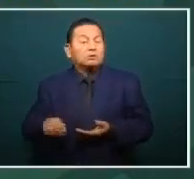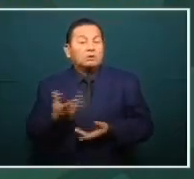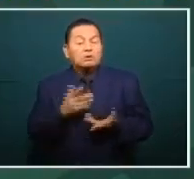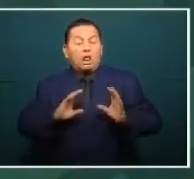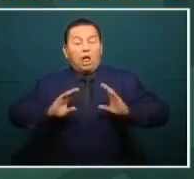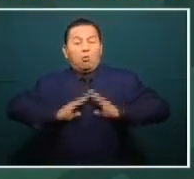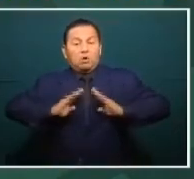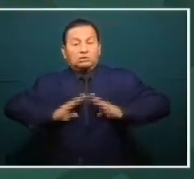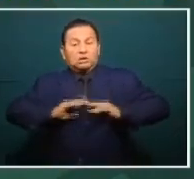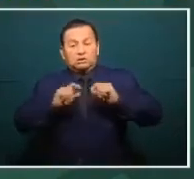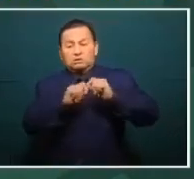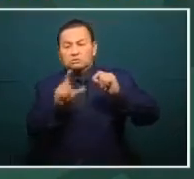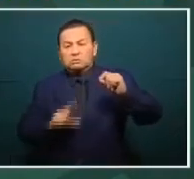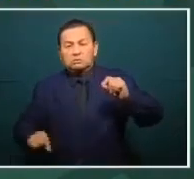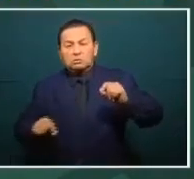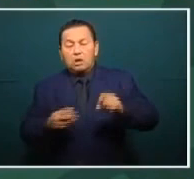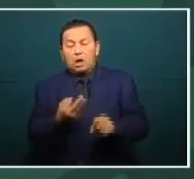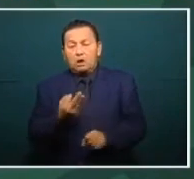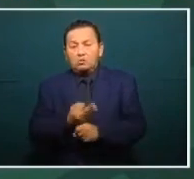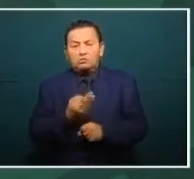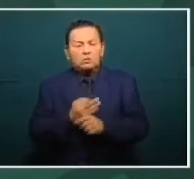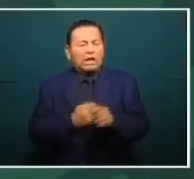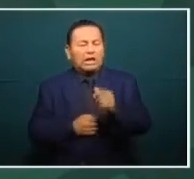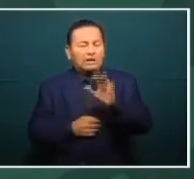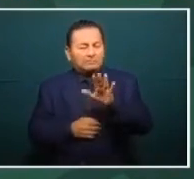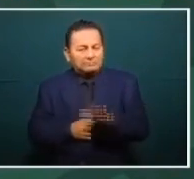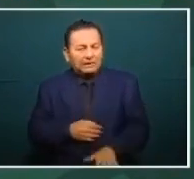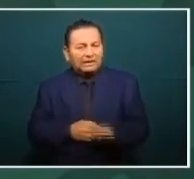So is it true that they're using National Guard?